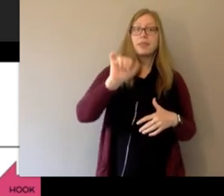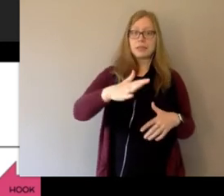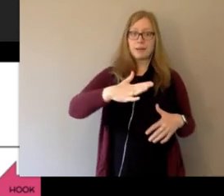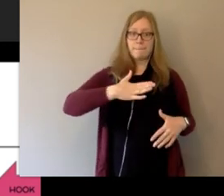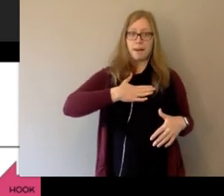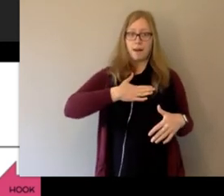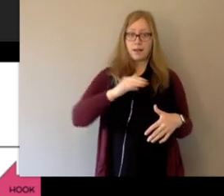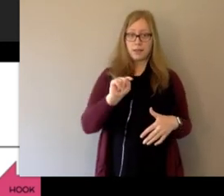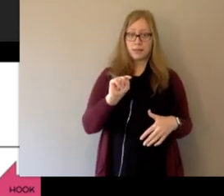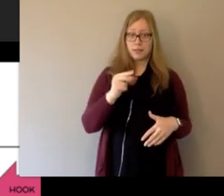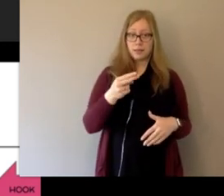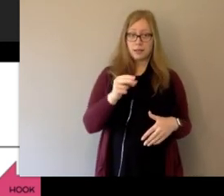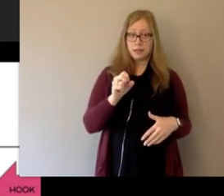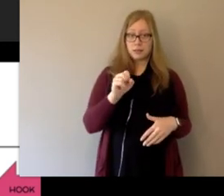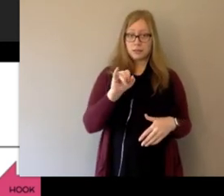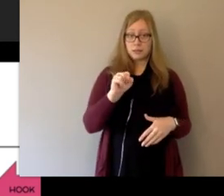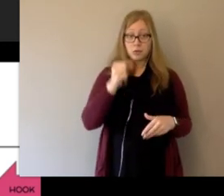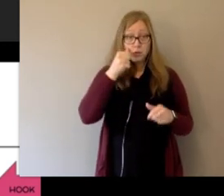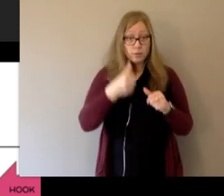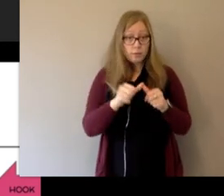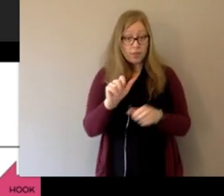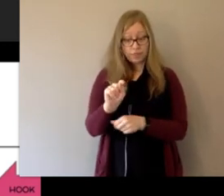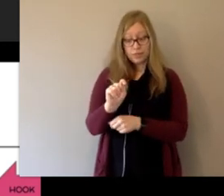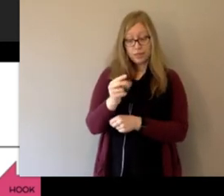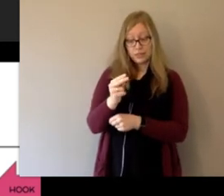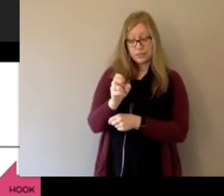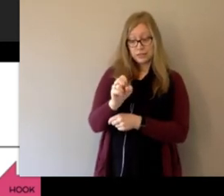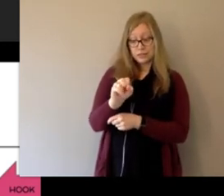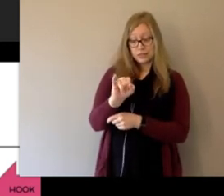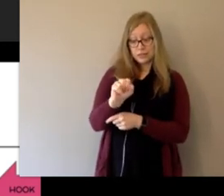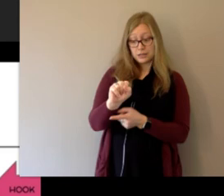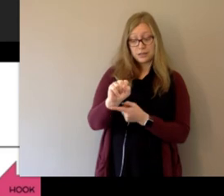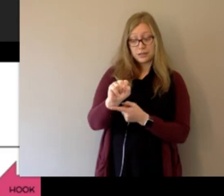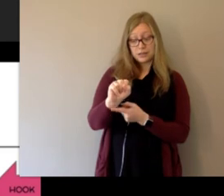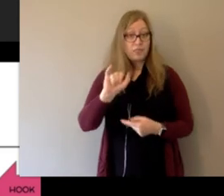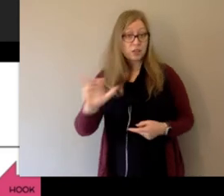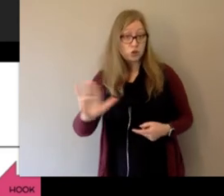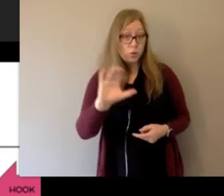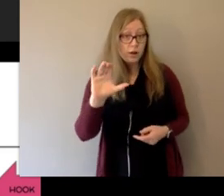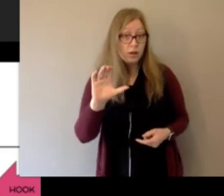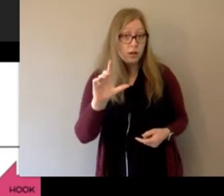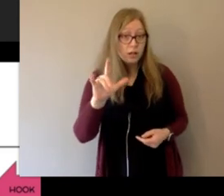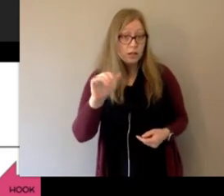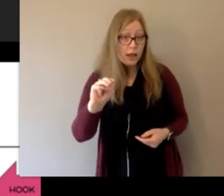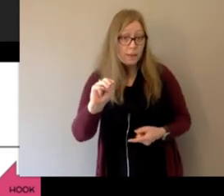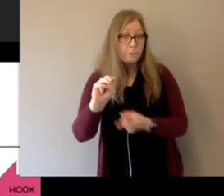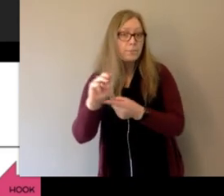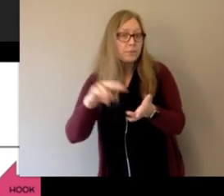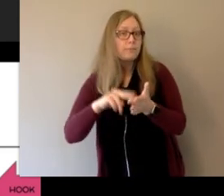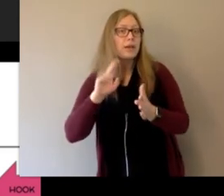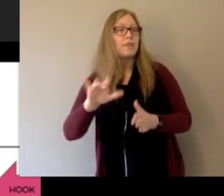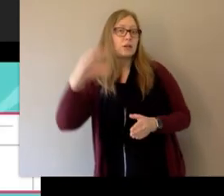your thesis is your claim, and therefore it should be an opinion that can be backed up.